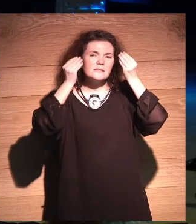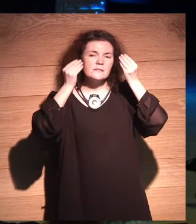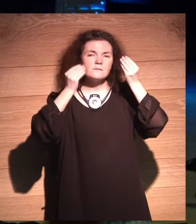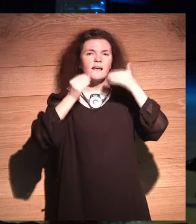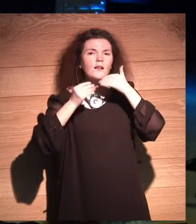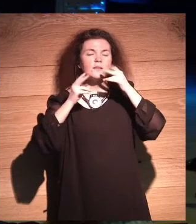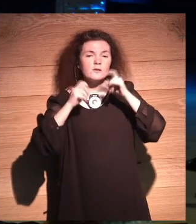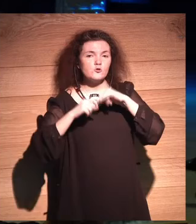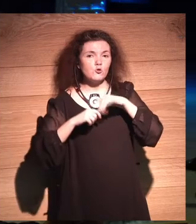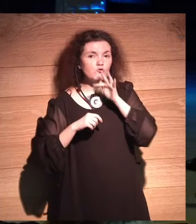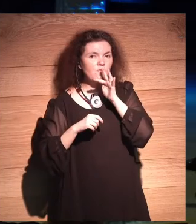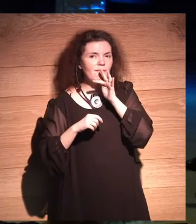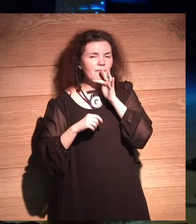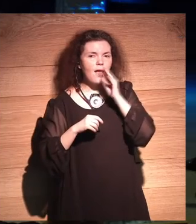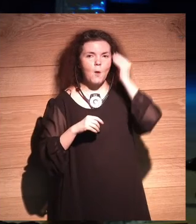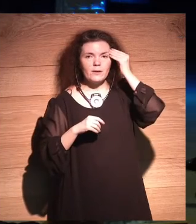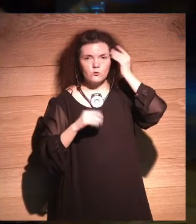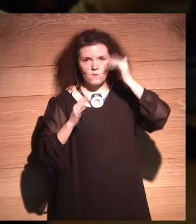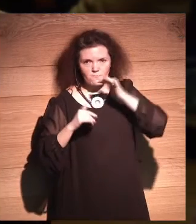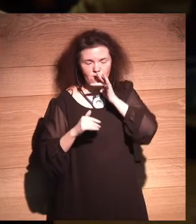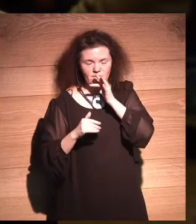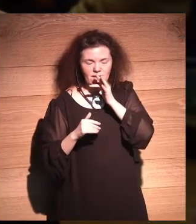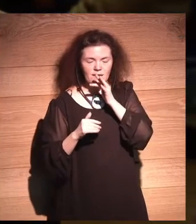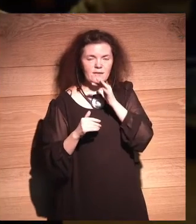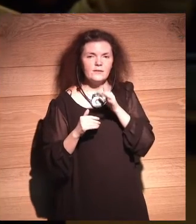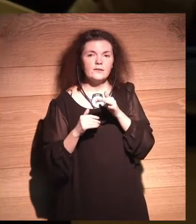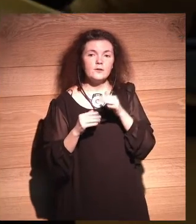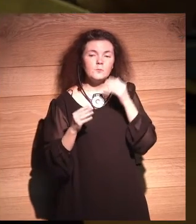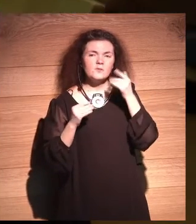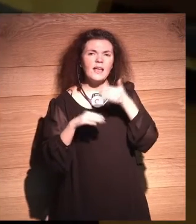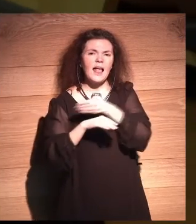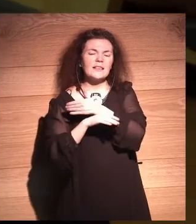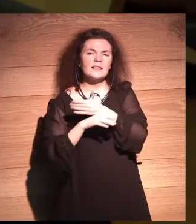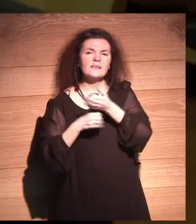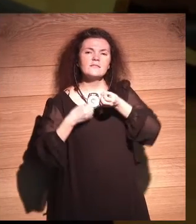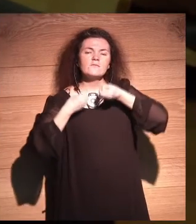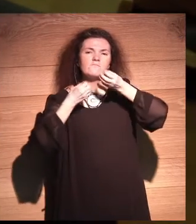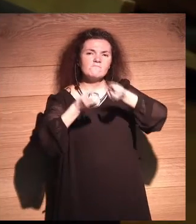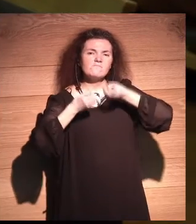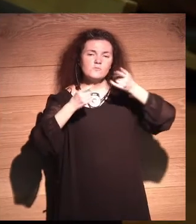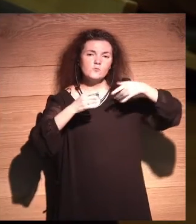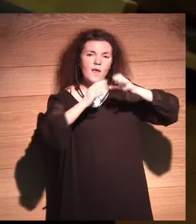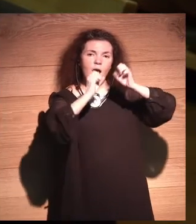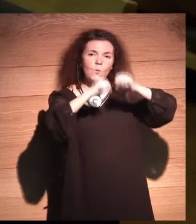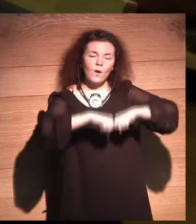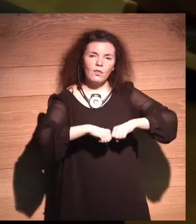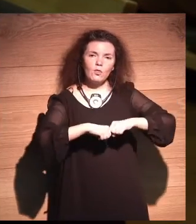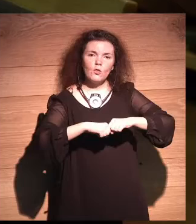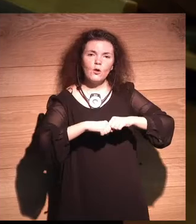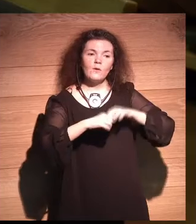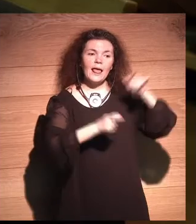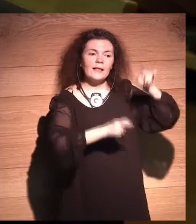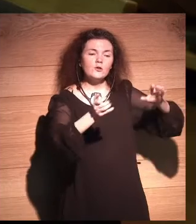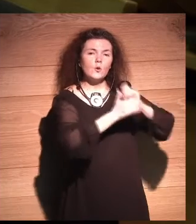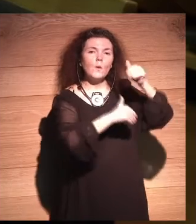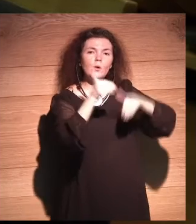And I think you guys were agreeing before about that not everyone has to decide or vote about everything. And that I